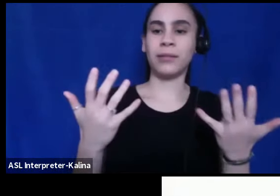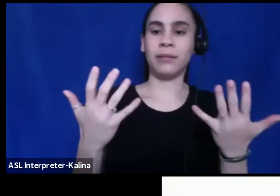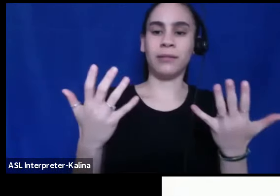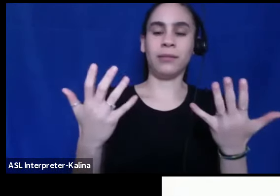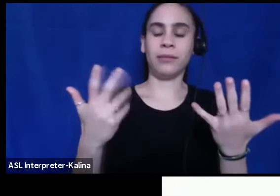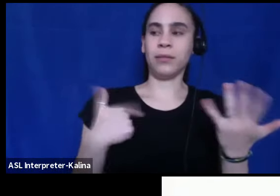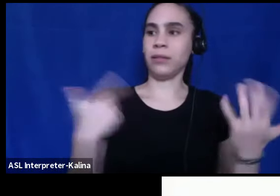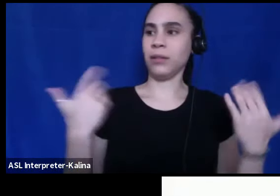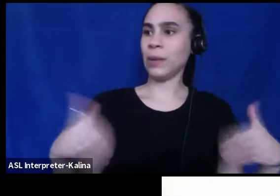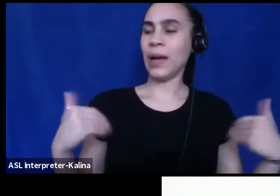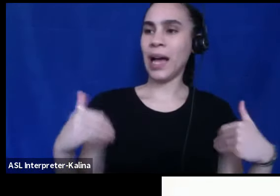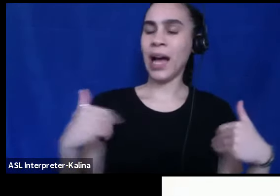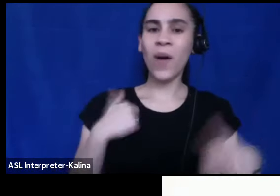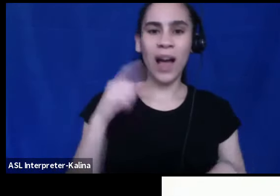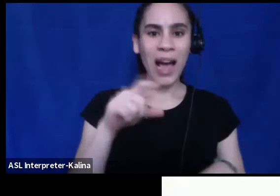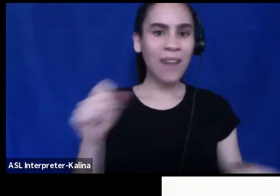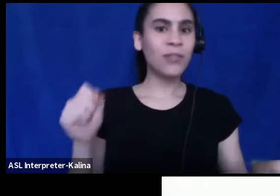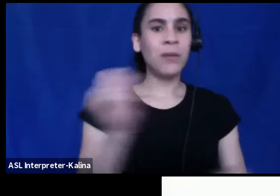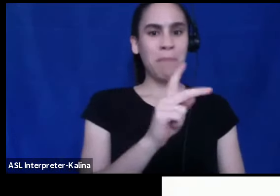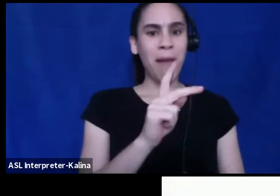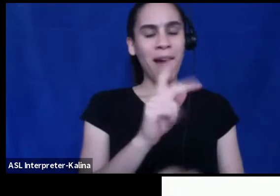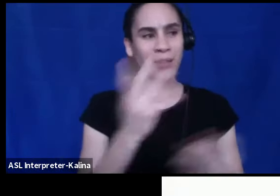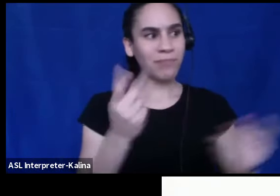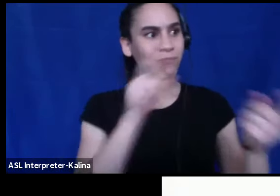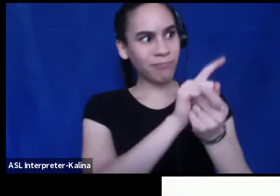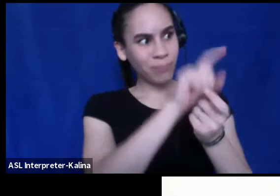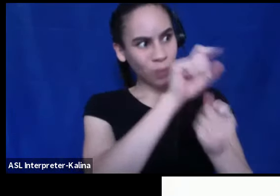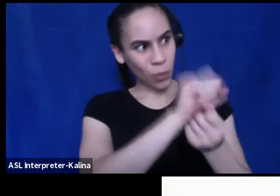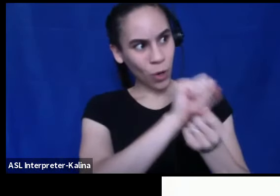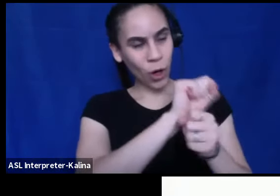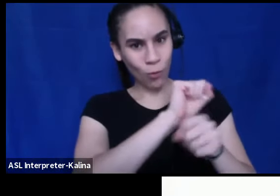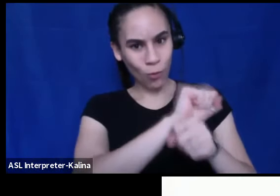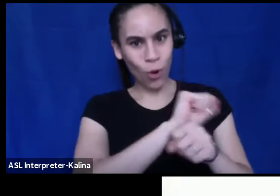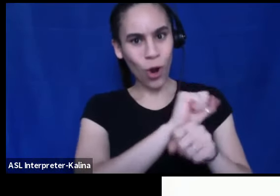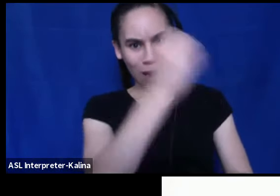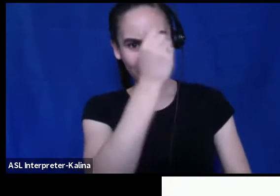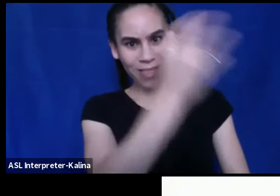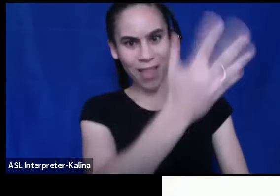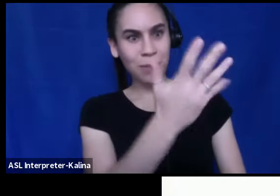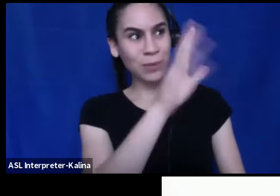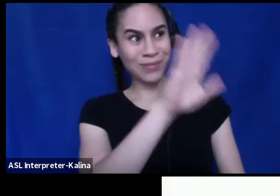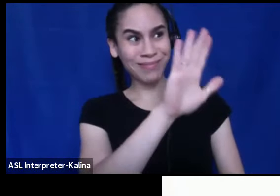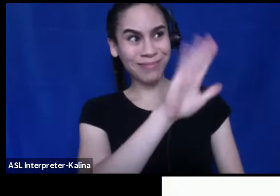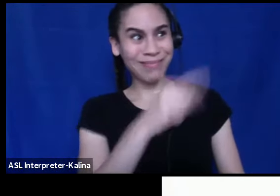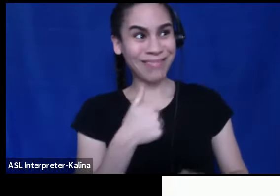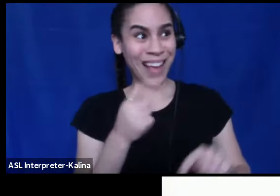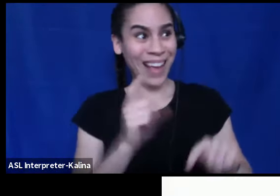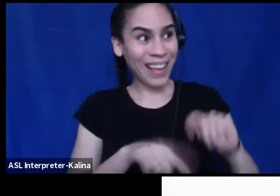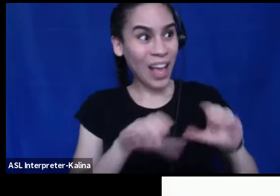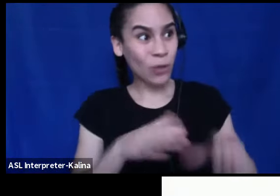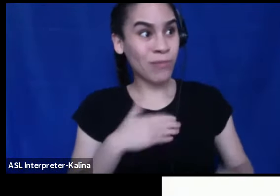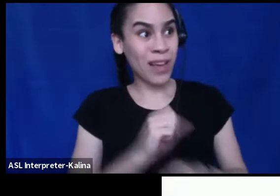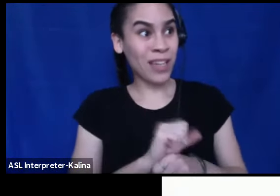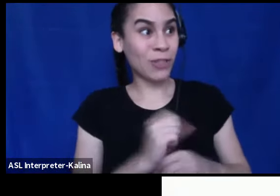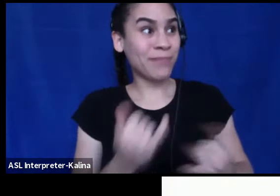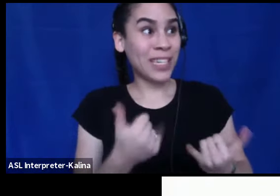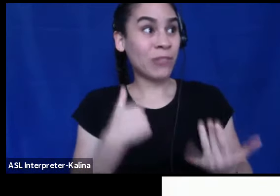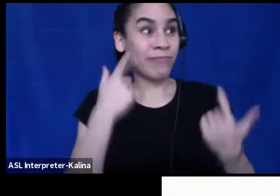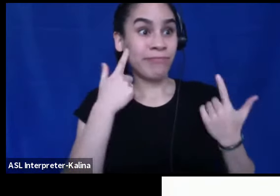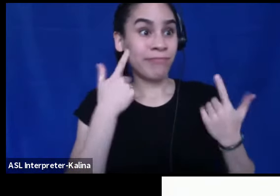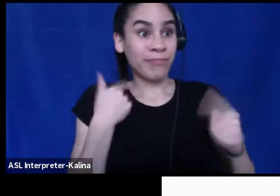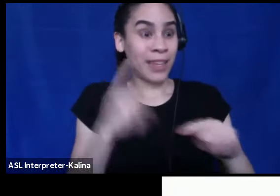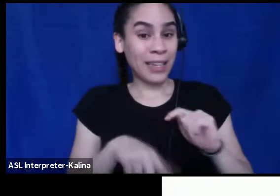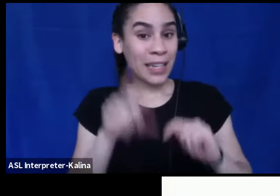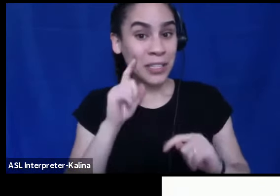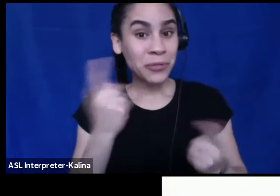wow, I'm going to have to go back to work and tell them what's going on because they need to know that I can't do my job right now. And